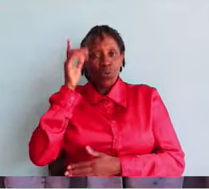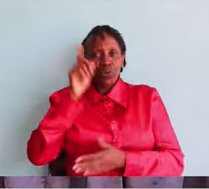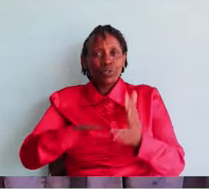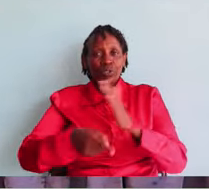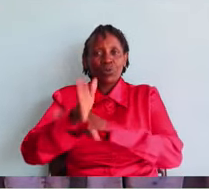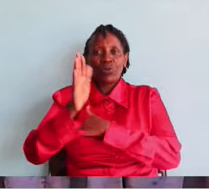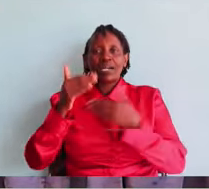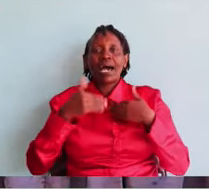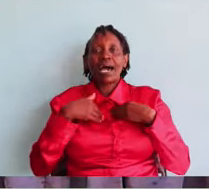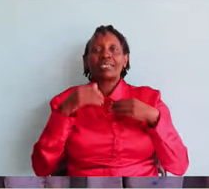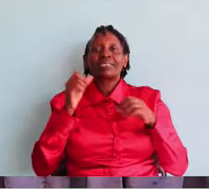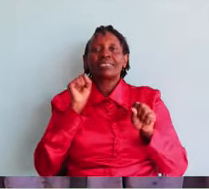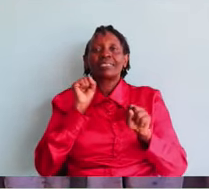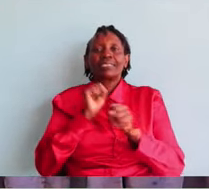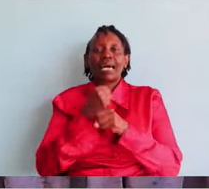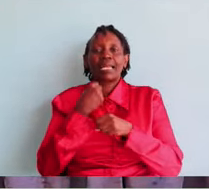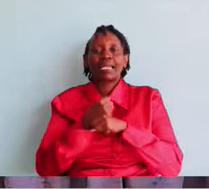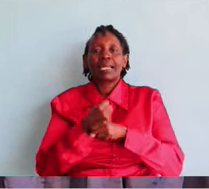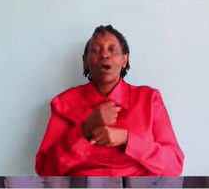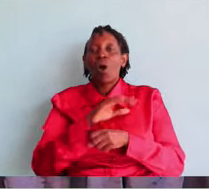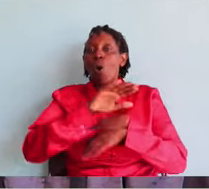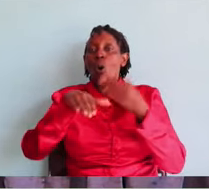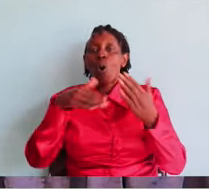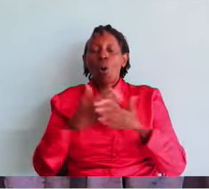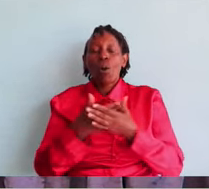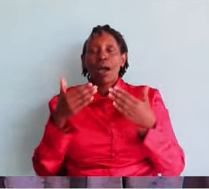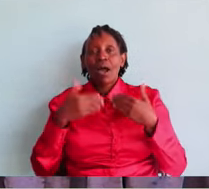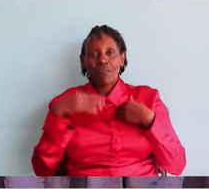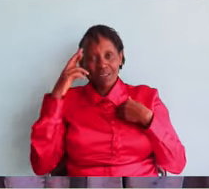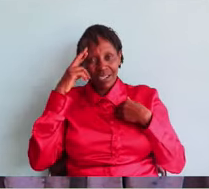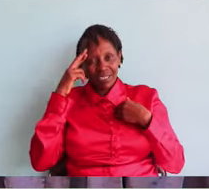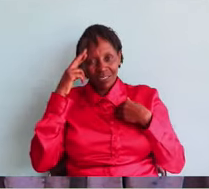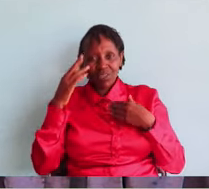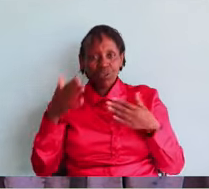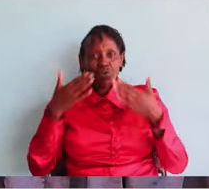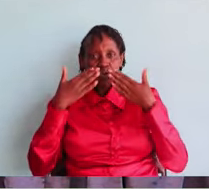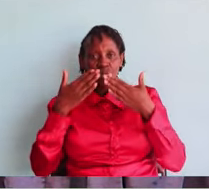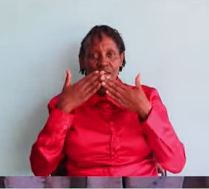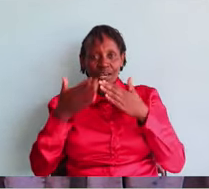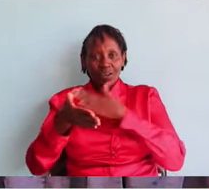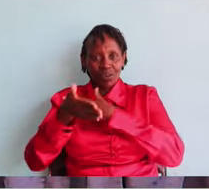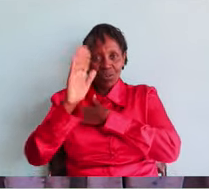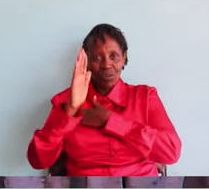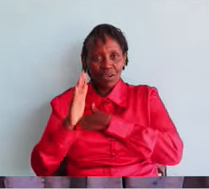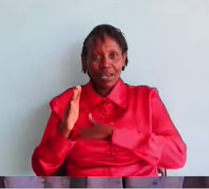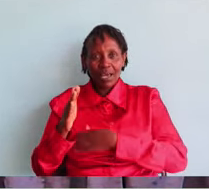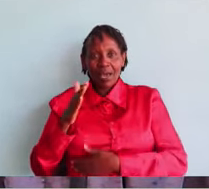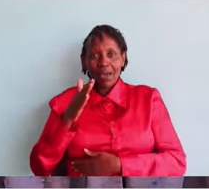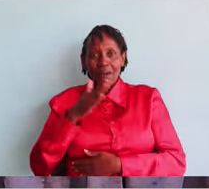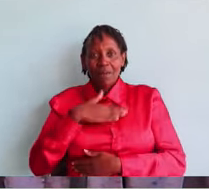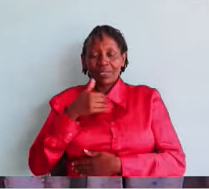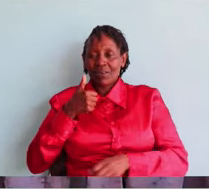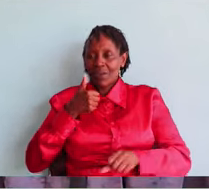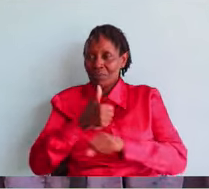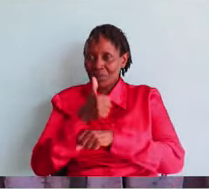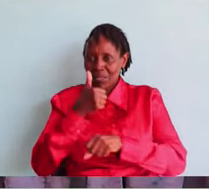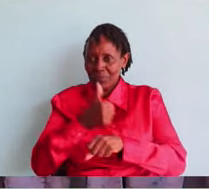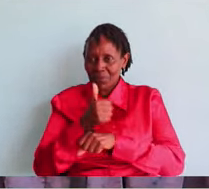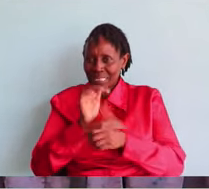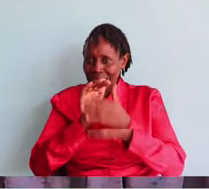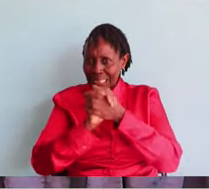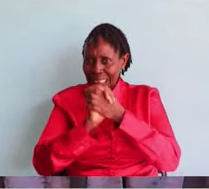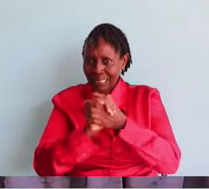have a reason to praise God. And of course, I'm not condemning that greeting of praising the Lord because there are times when you truly